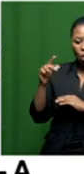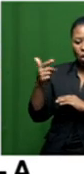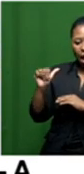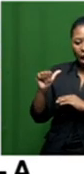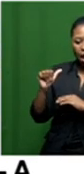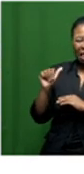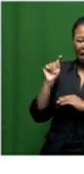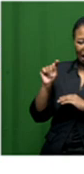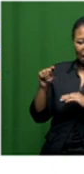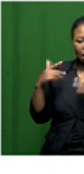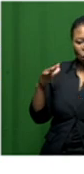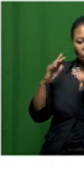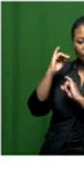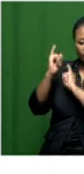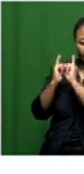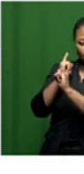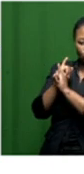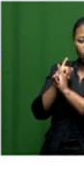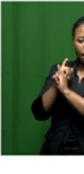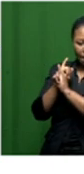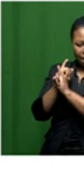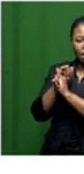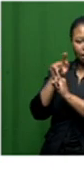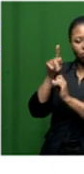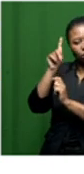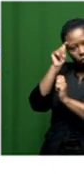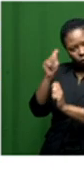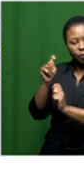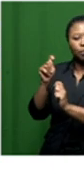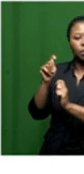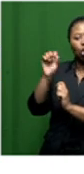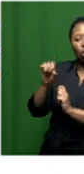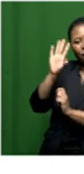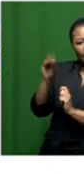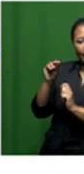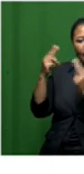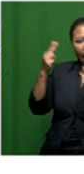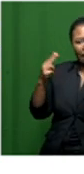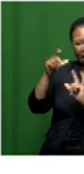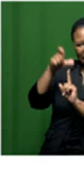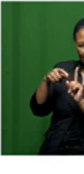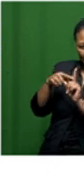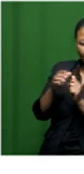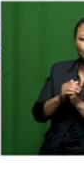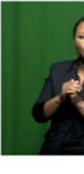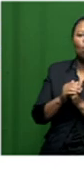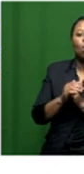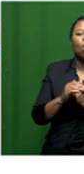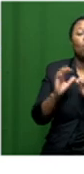our most internationally recognized South African artists. We started this residency